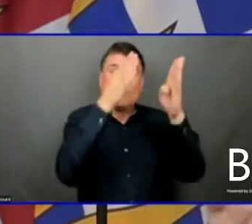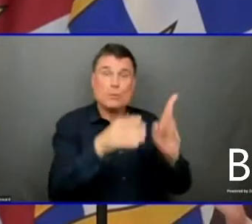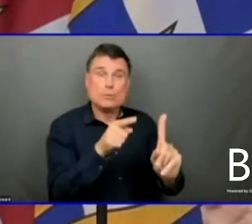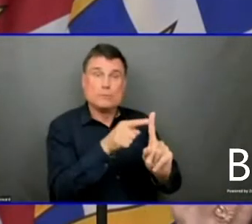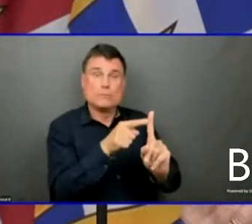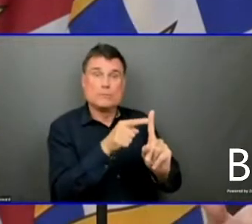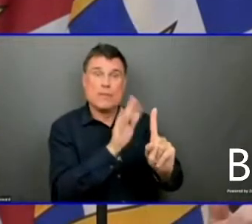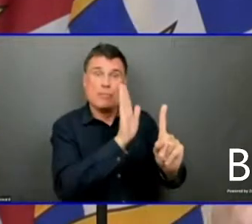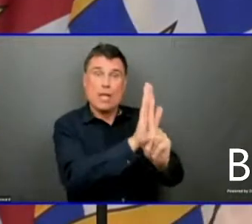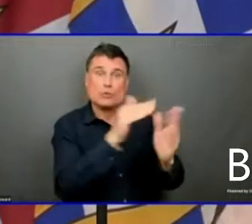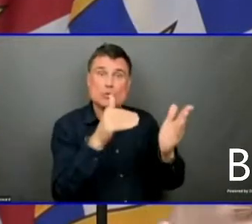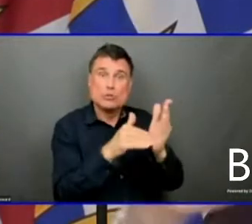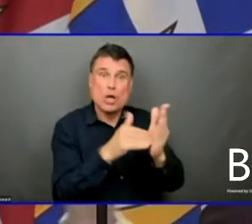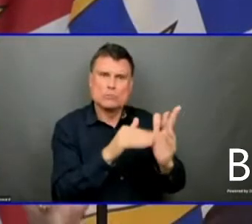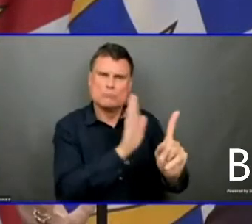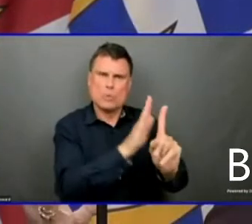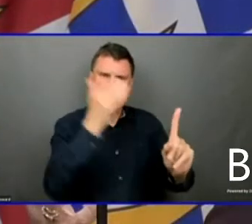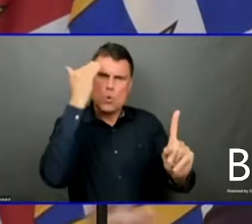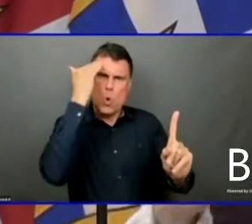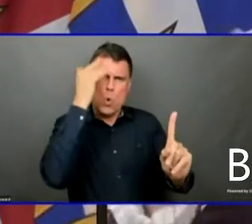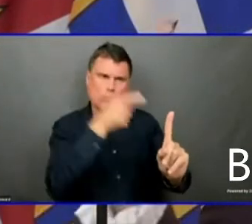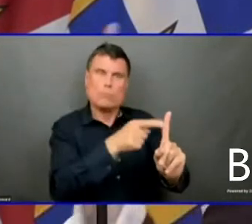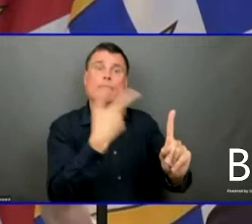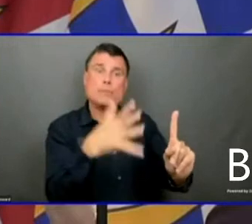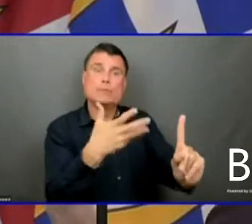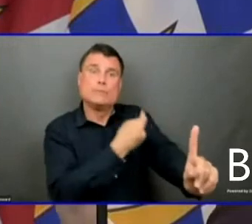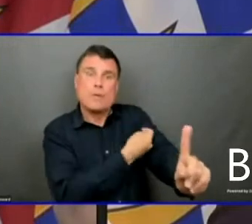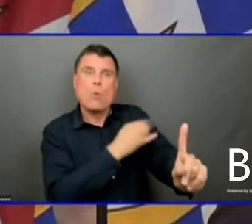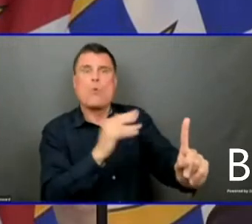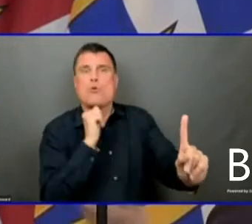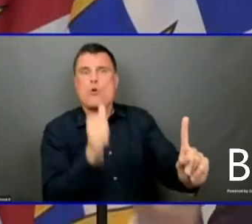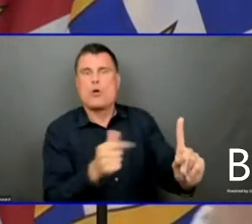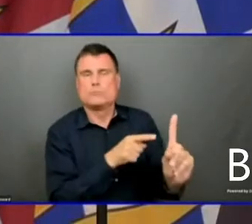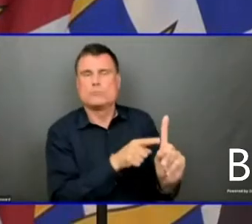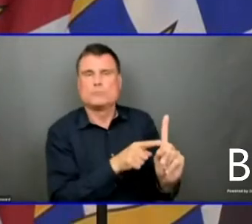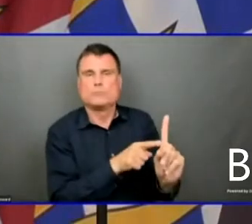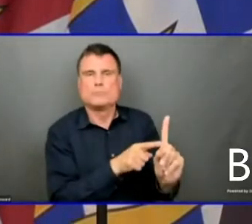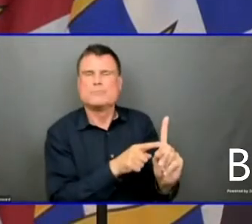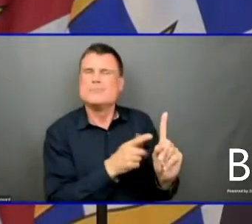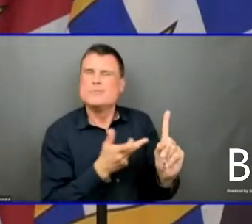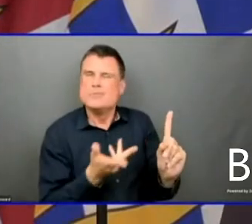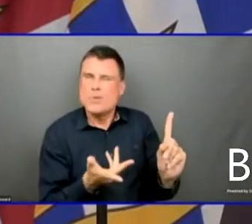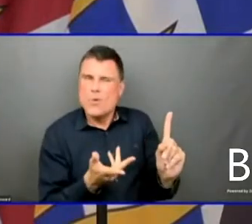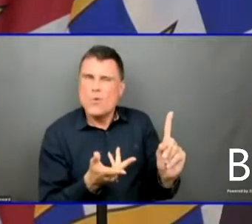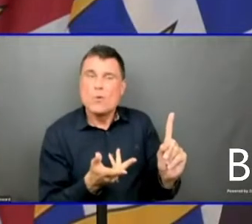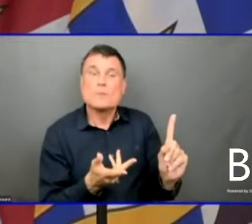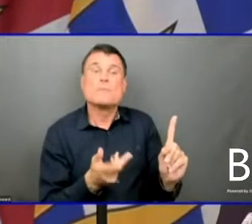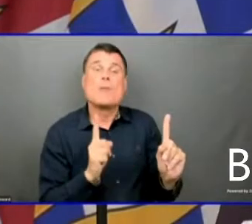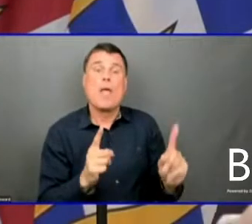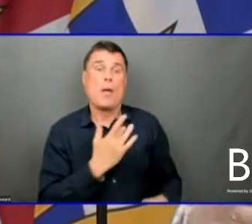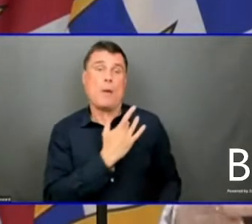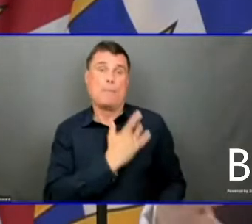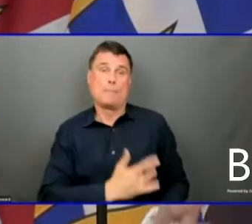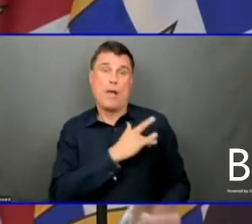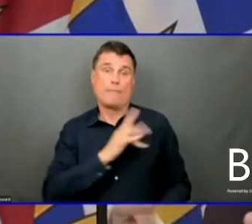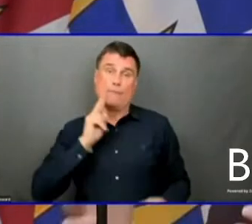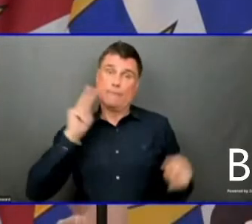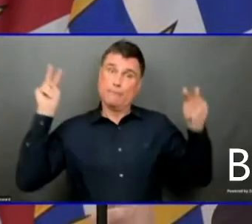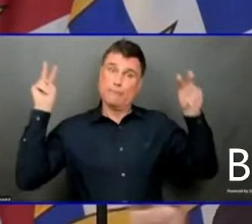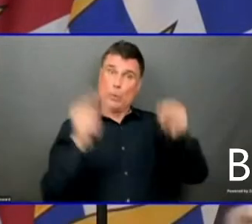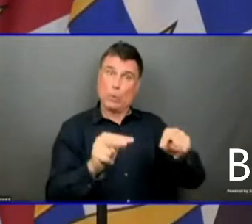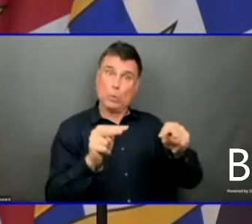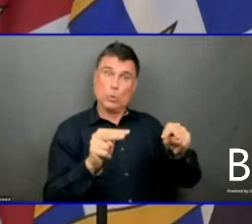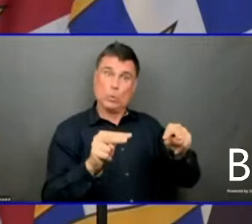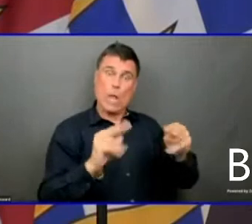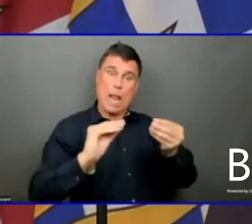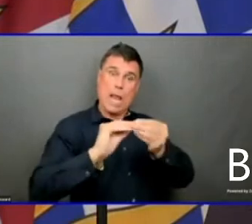But that data that we use to look at it at a provincial level is linked data that we get after the